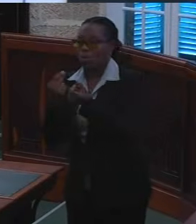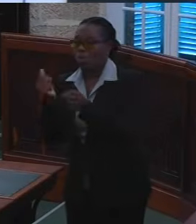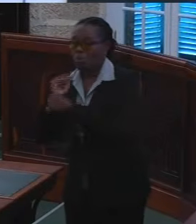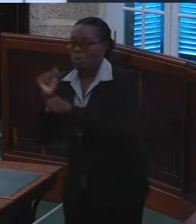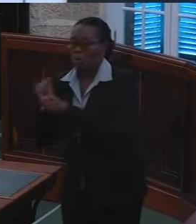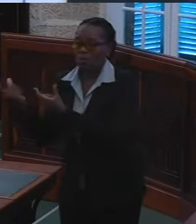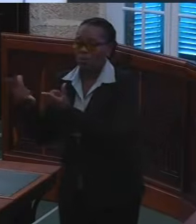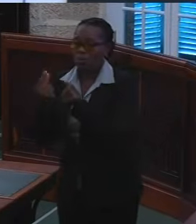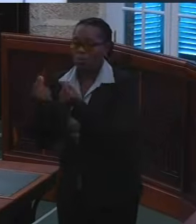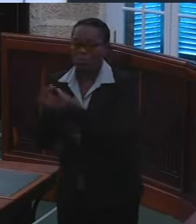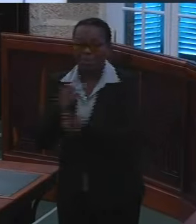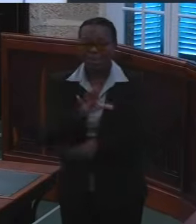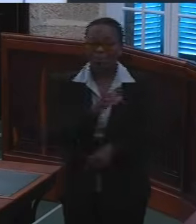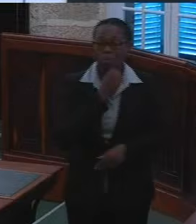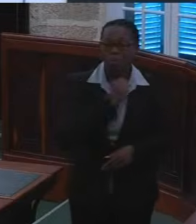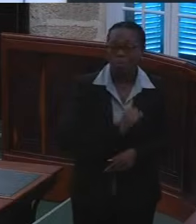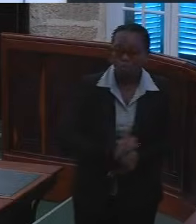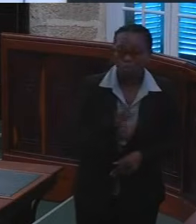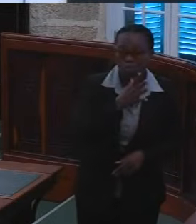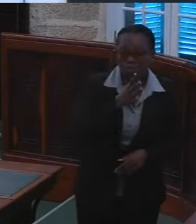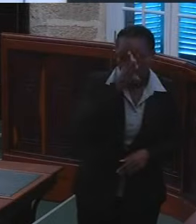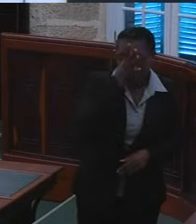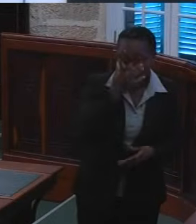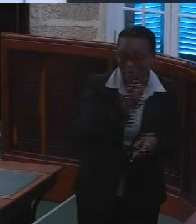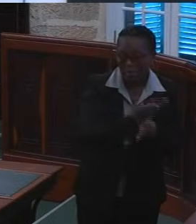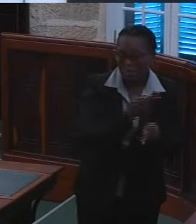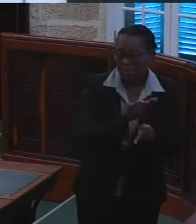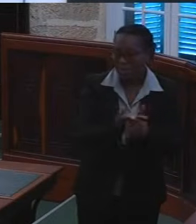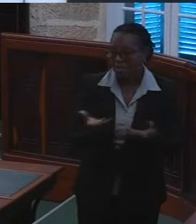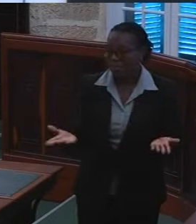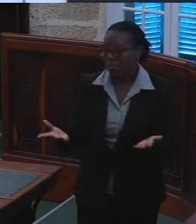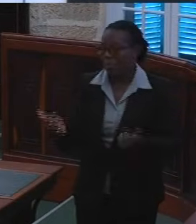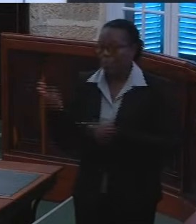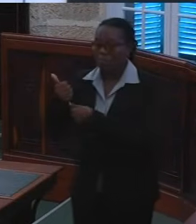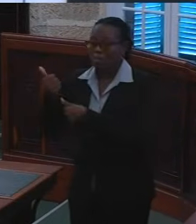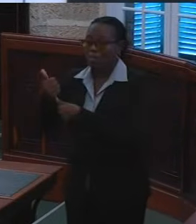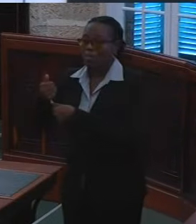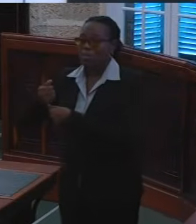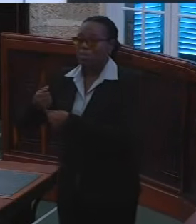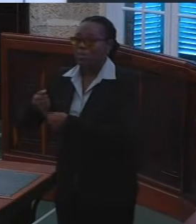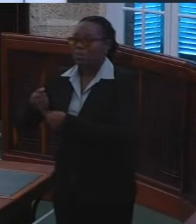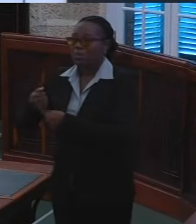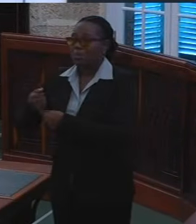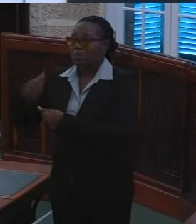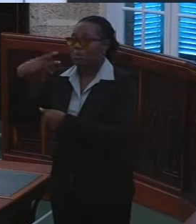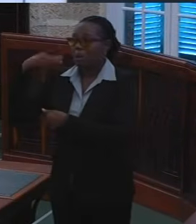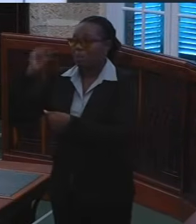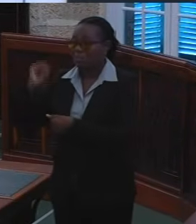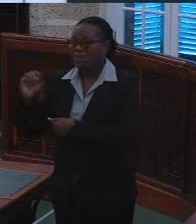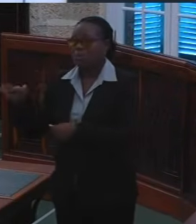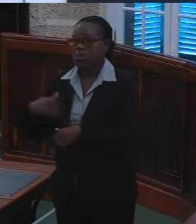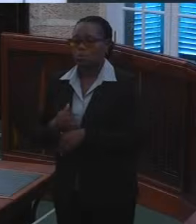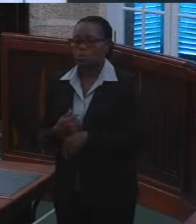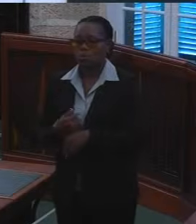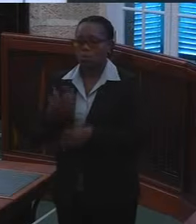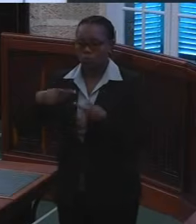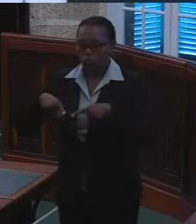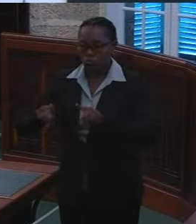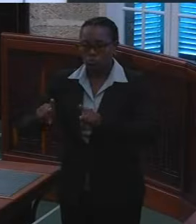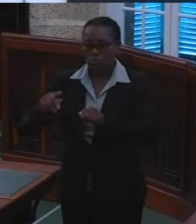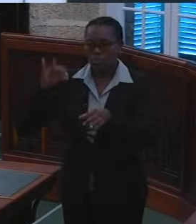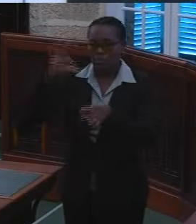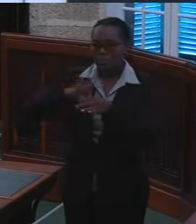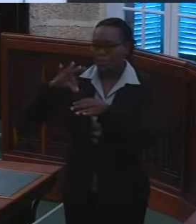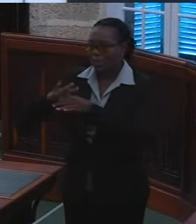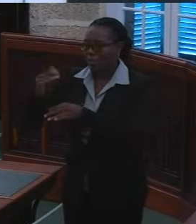know the Deputy Prime Minister knows it well. I know it well, sir. My mother got ill during the elections, most of us.